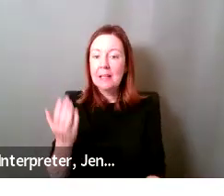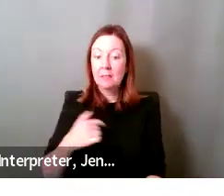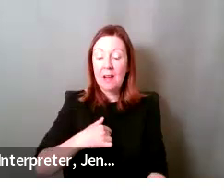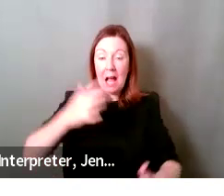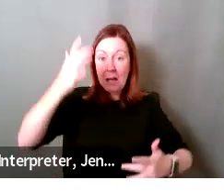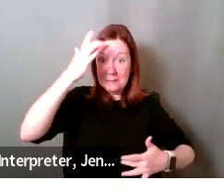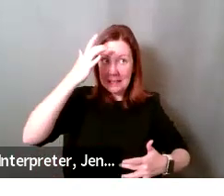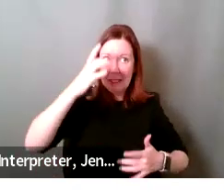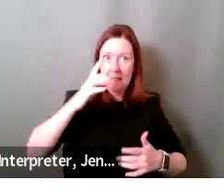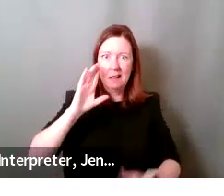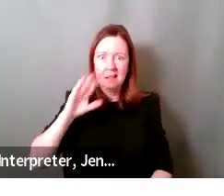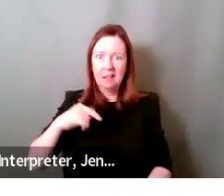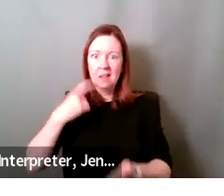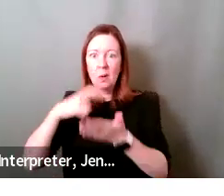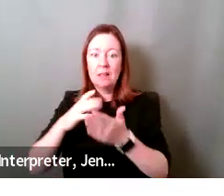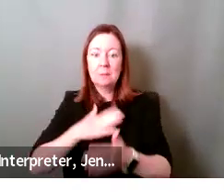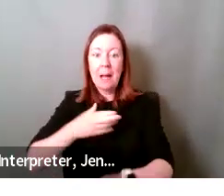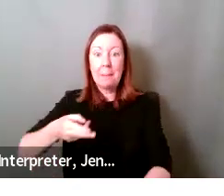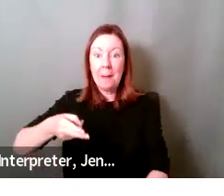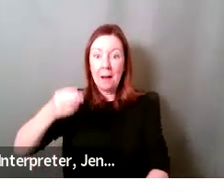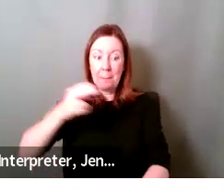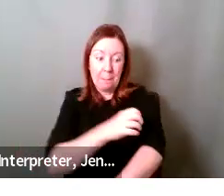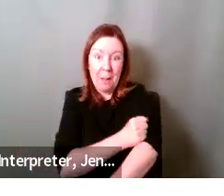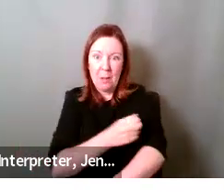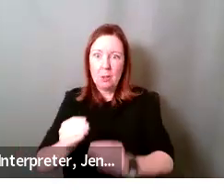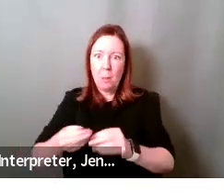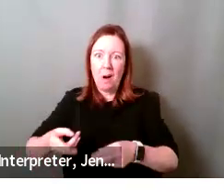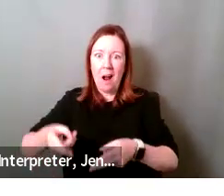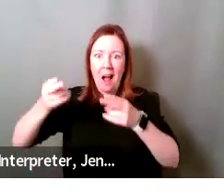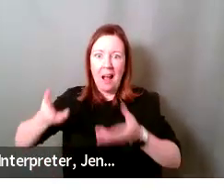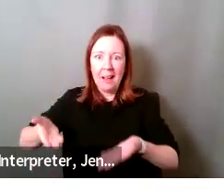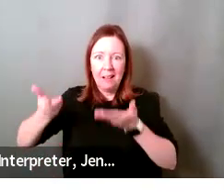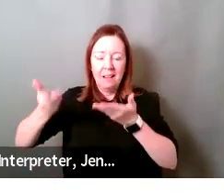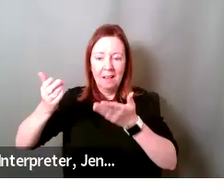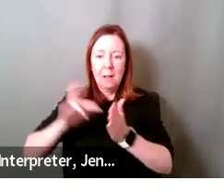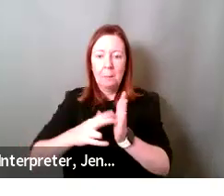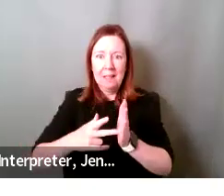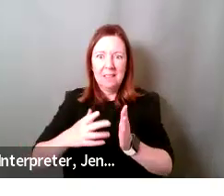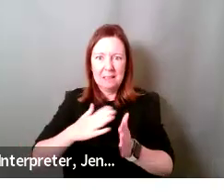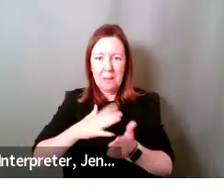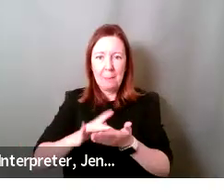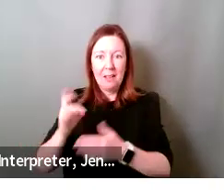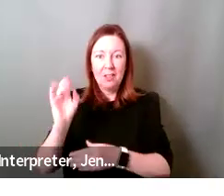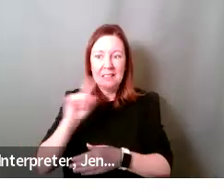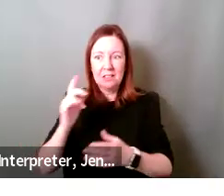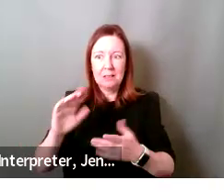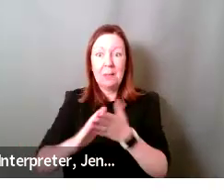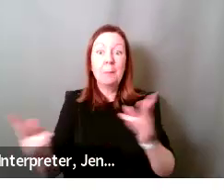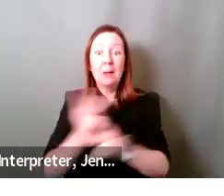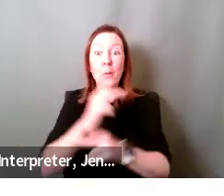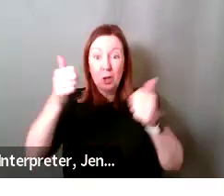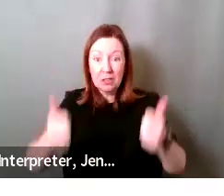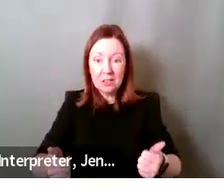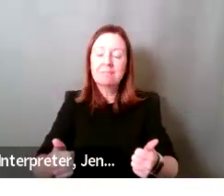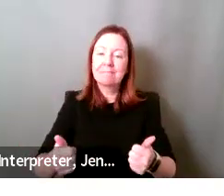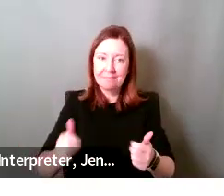I'm sick and I notice that my blood pressure is higher than normal, that is worsening of a chronic medical condition already. Again, falling into